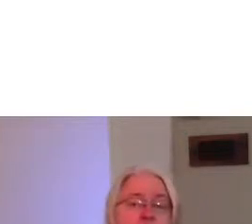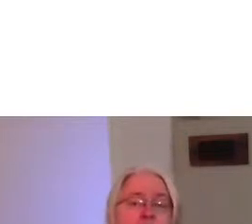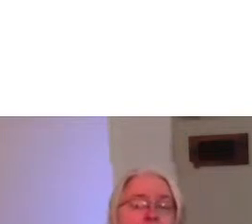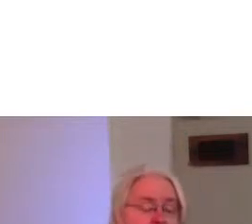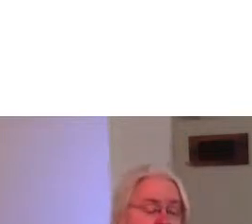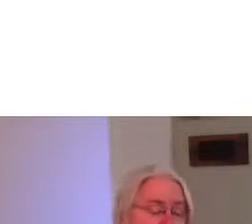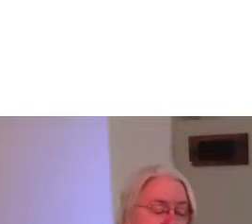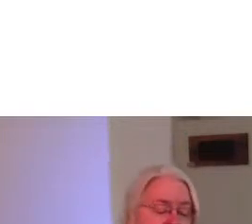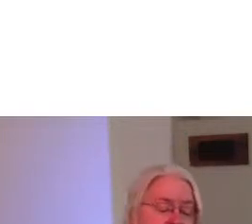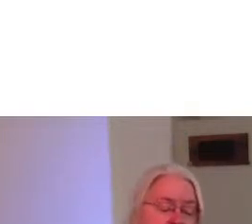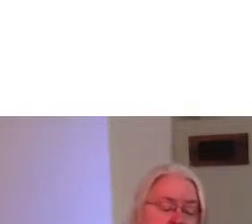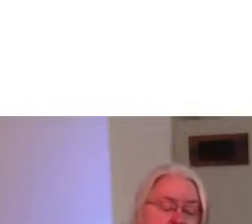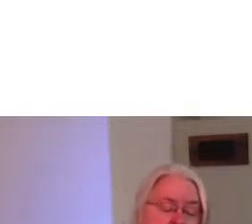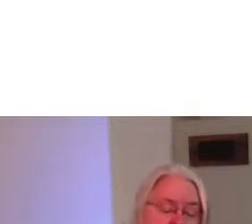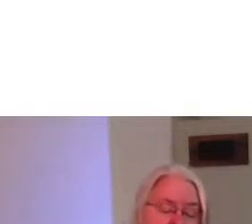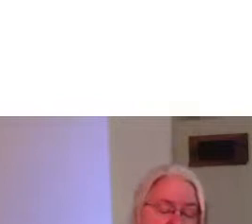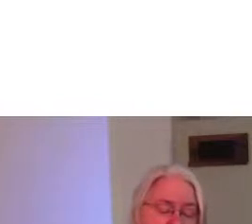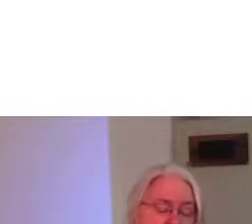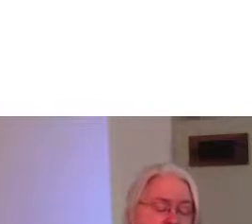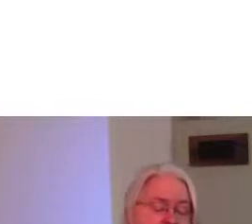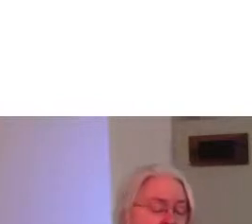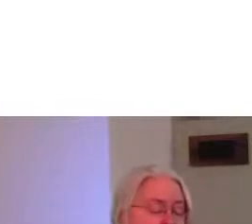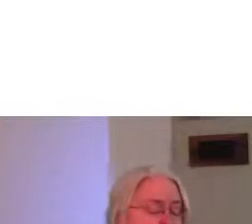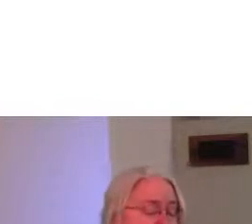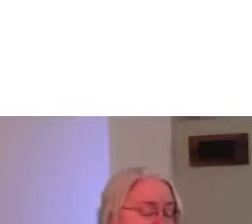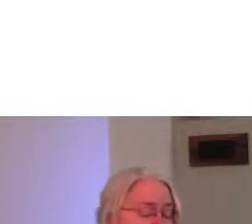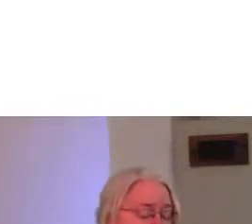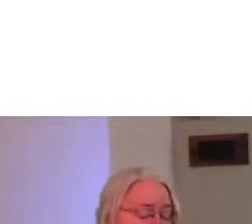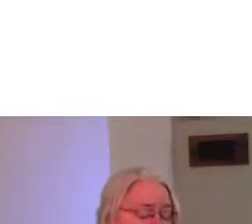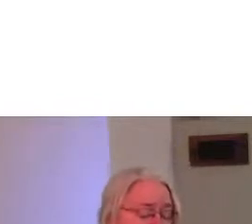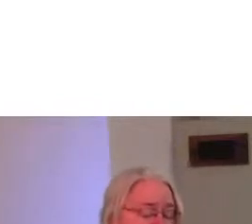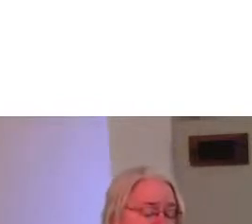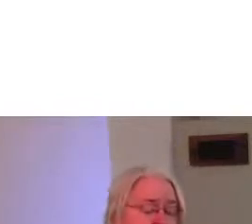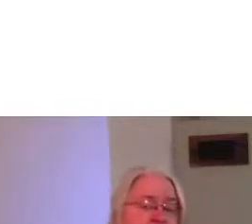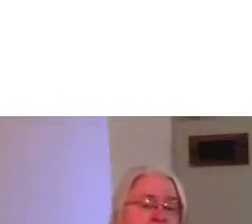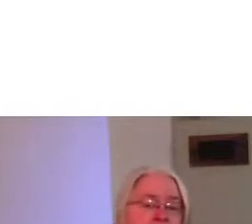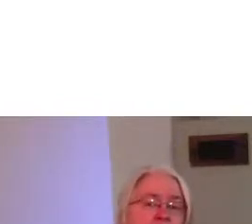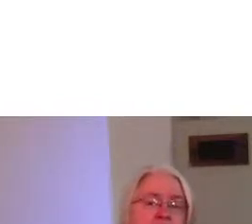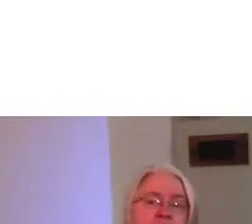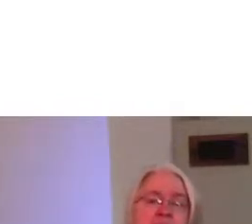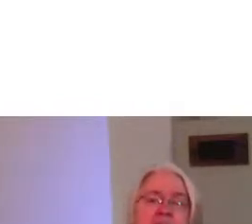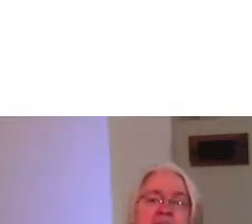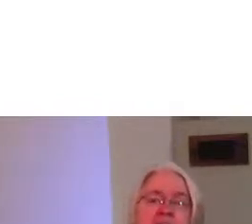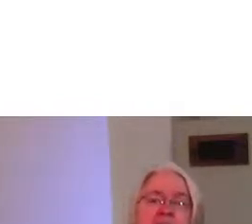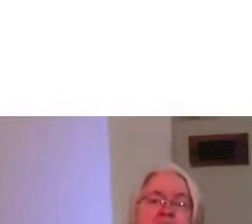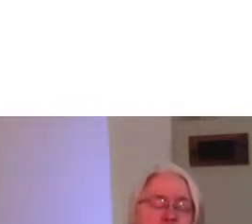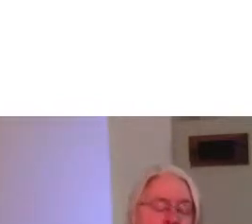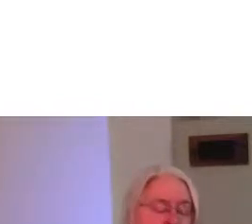the wonder of youth. And we believe